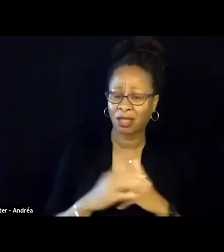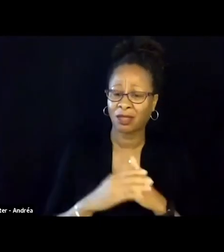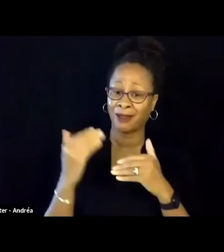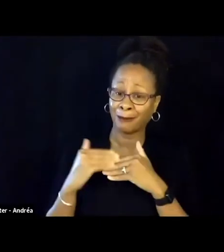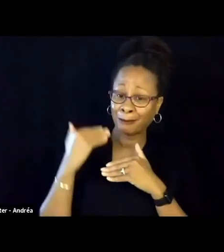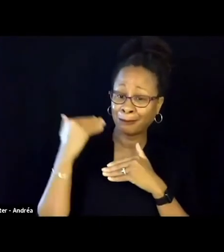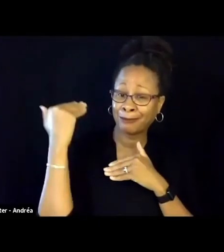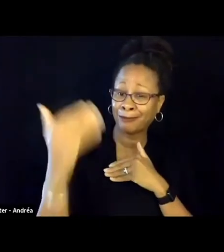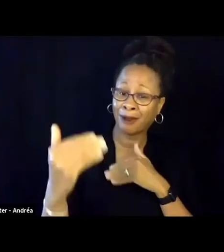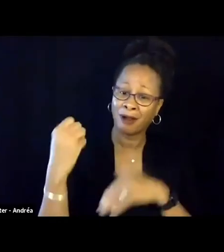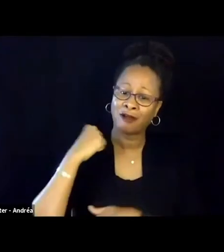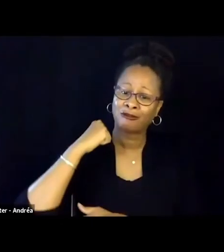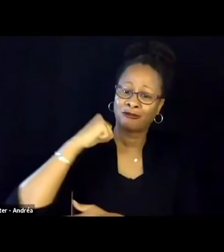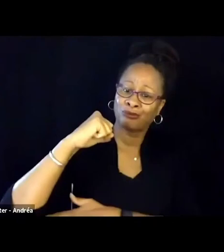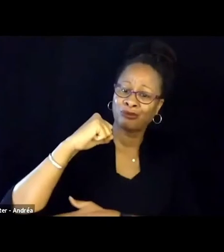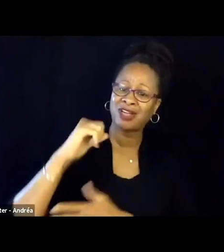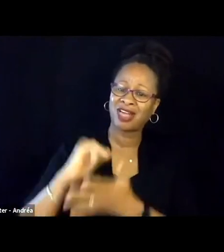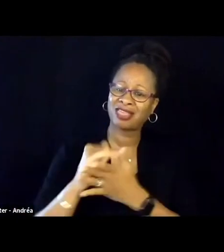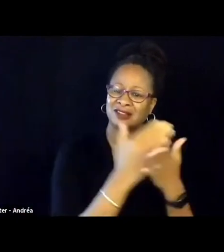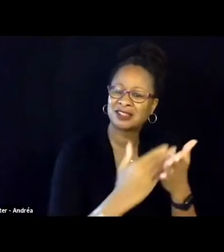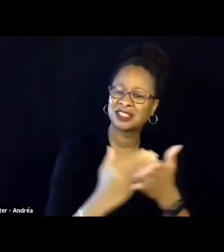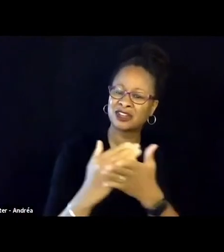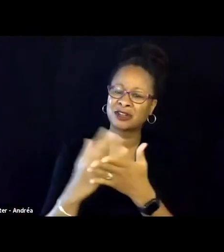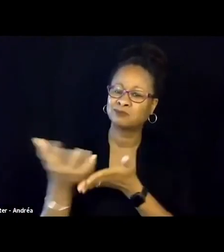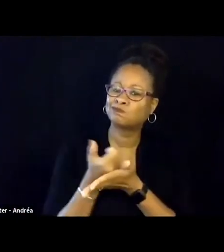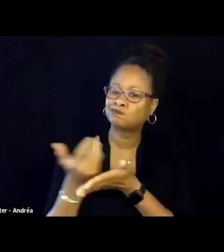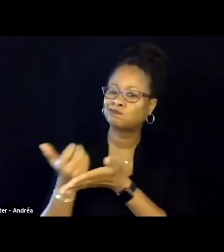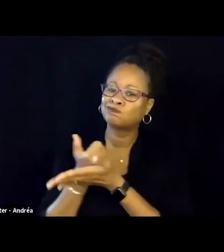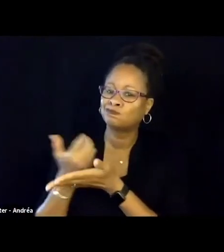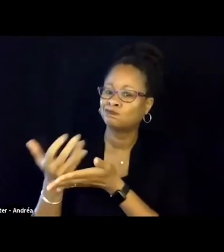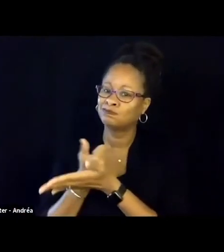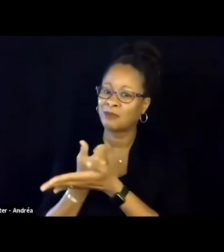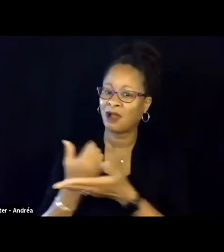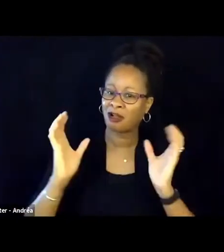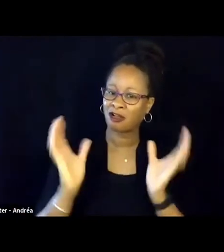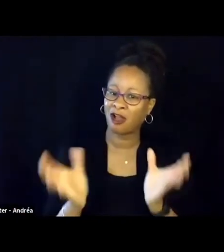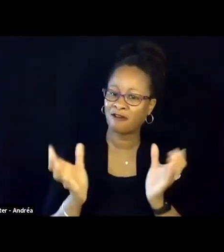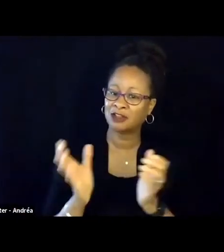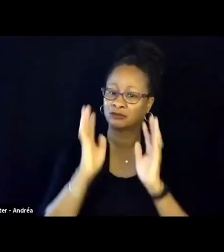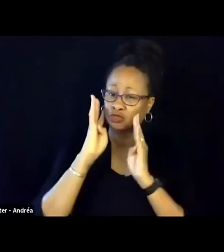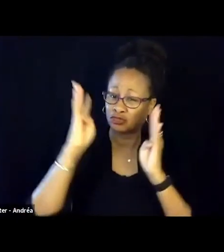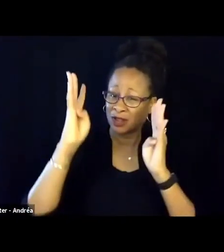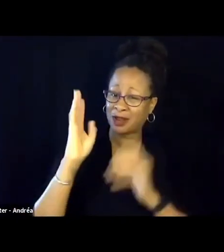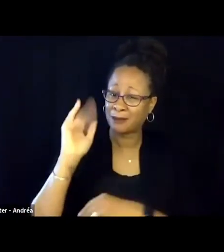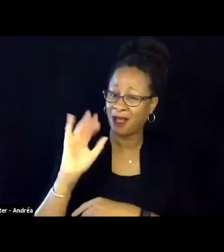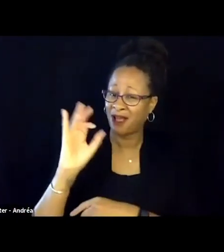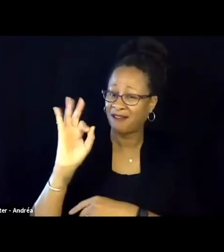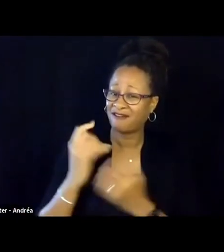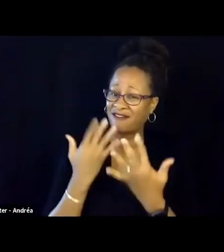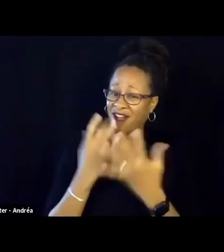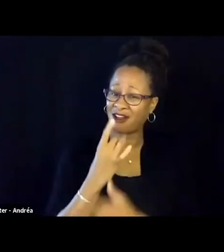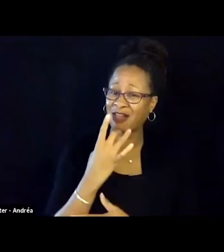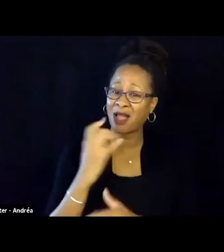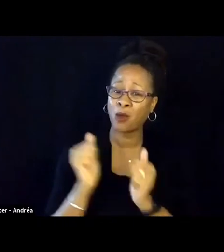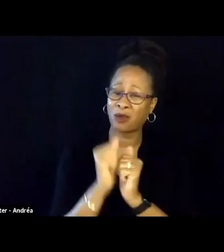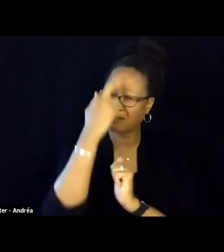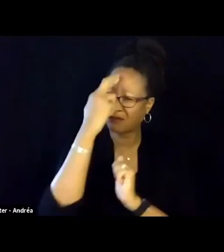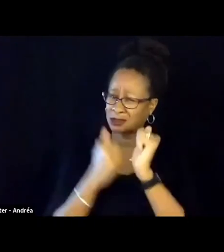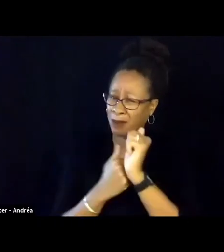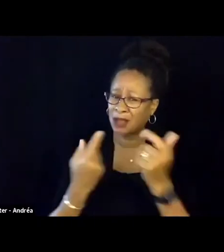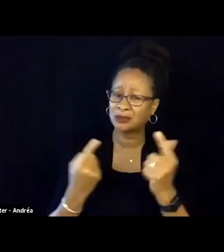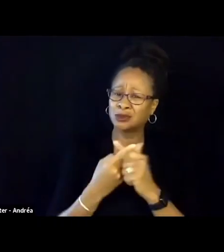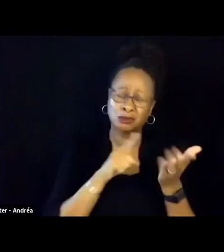Beyond Resilience is a series of curated conversations created by Firelight with the purpose of exploring